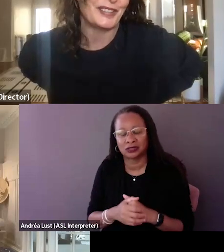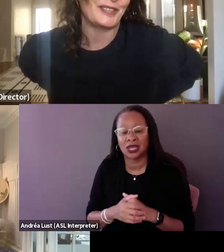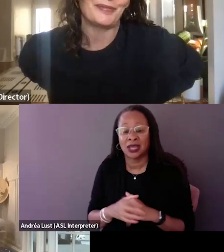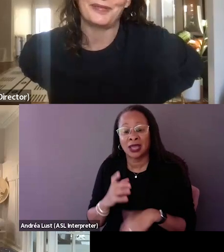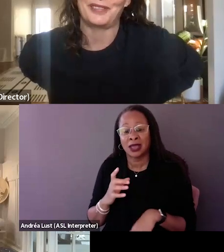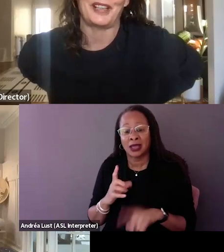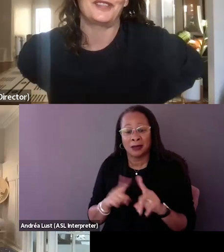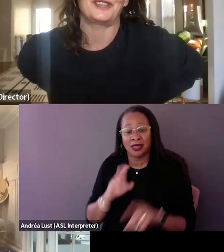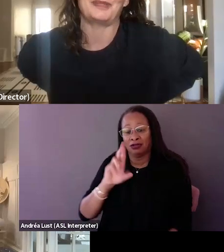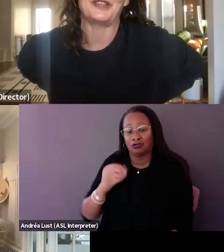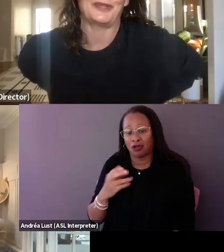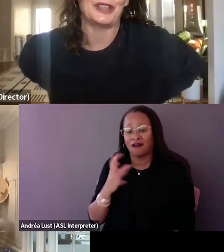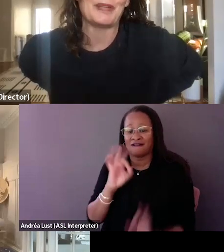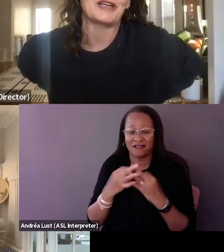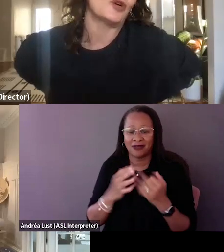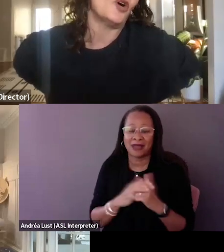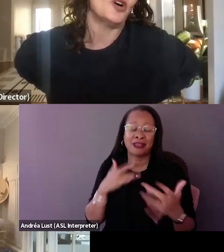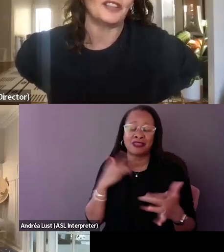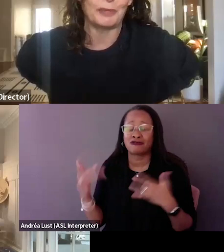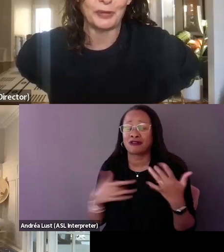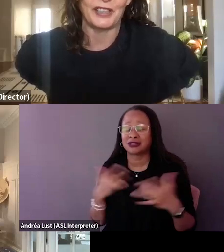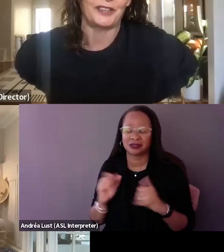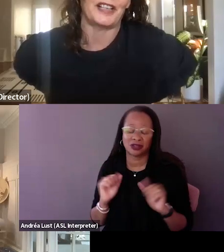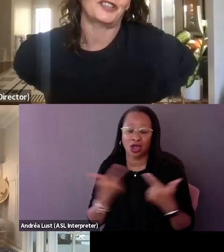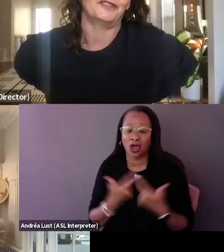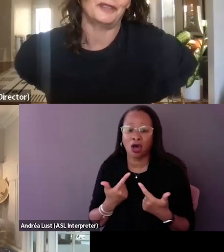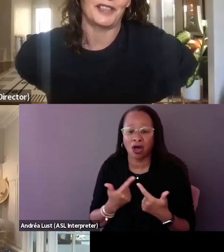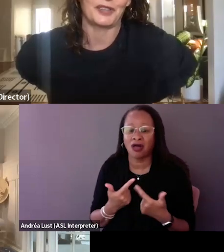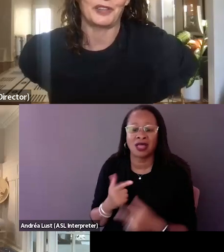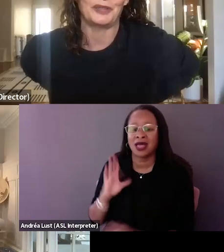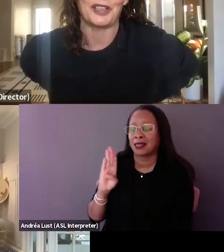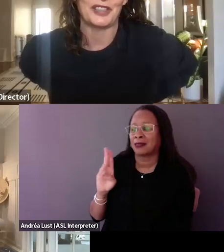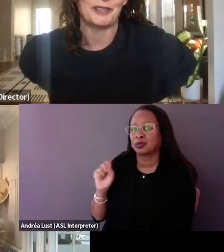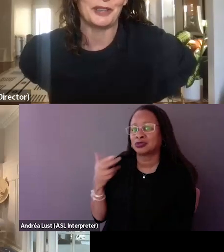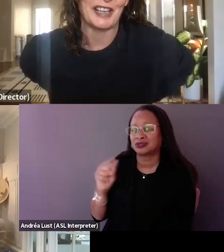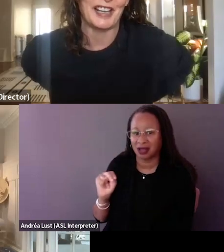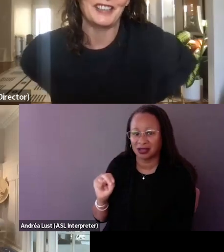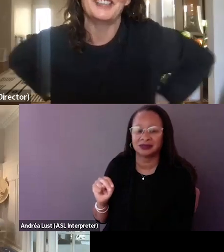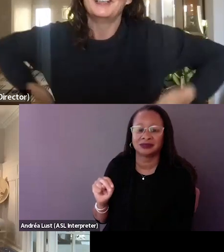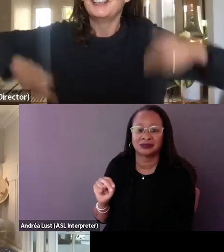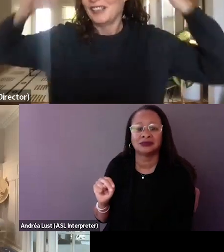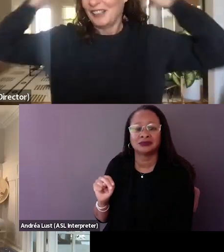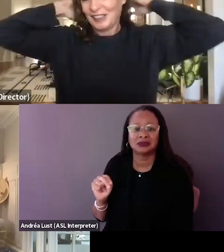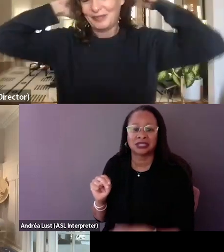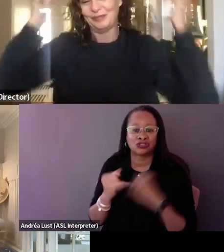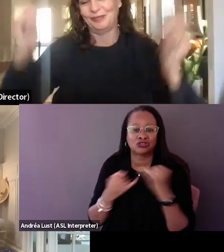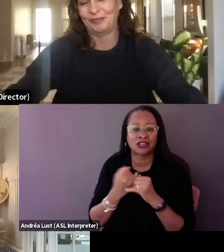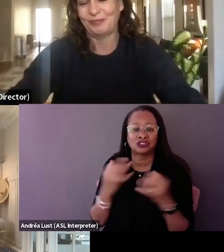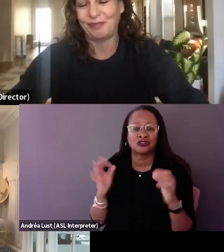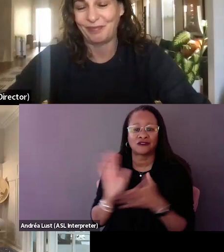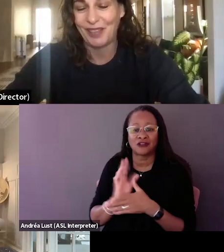family have just been thrilled. I mean, they were all at the Busan International Film Festival watching the film again,